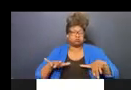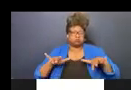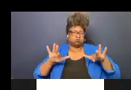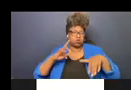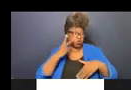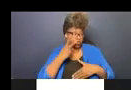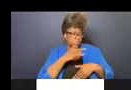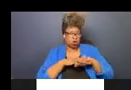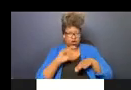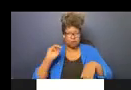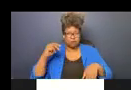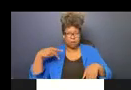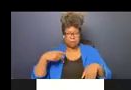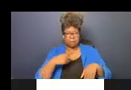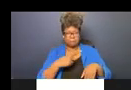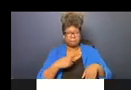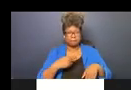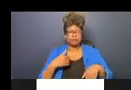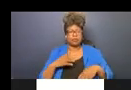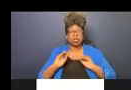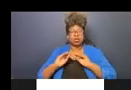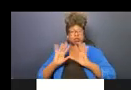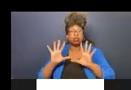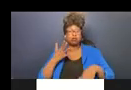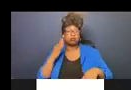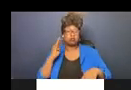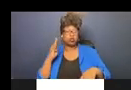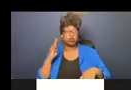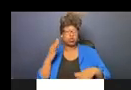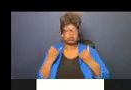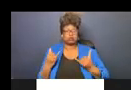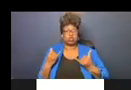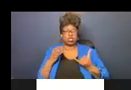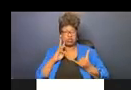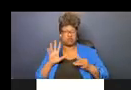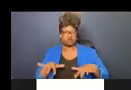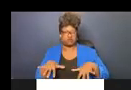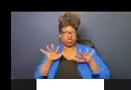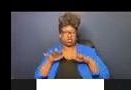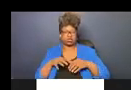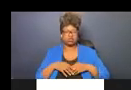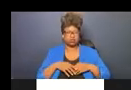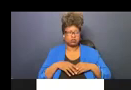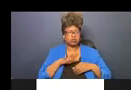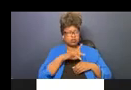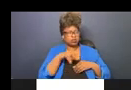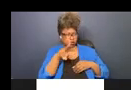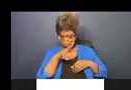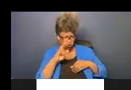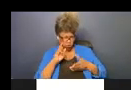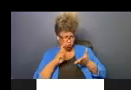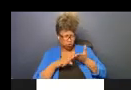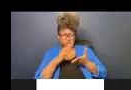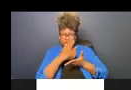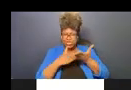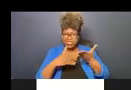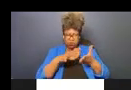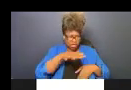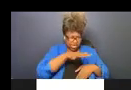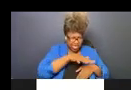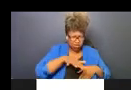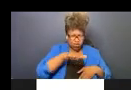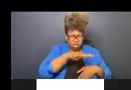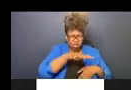map. The light blue is the present day flooding. And you might see some areas where that's extended in